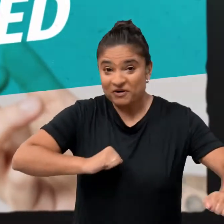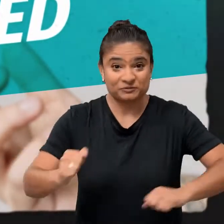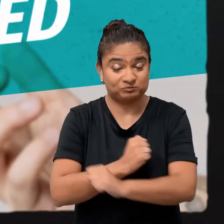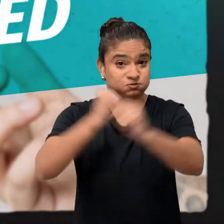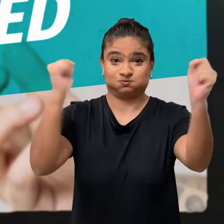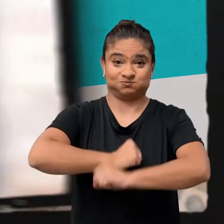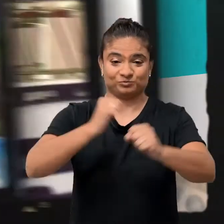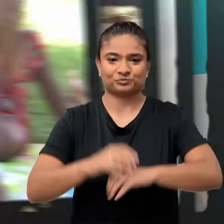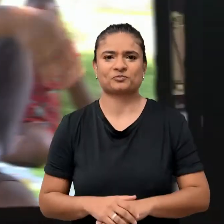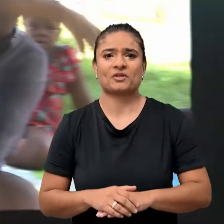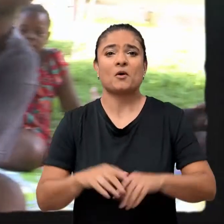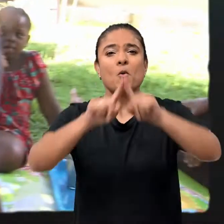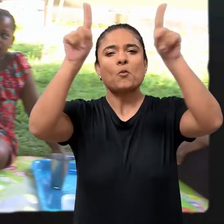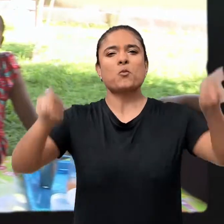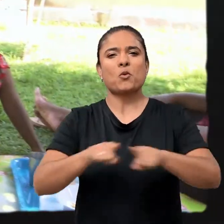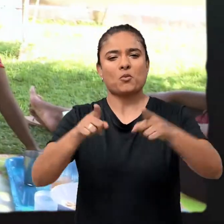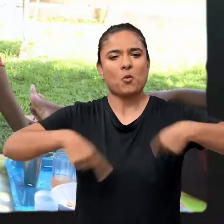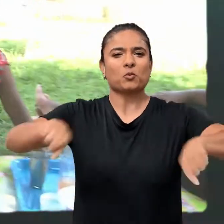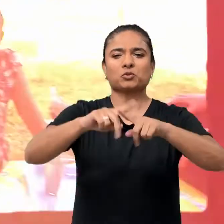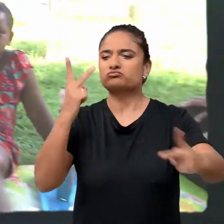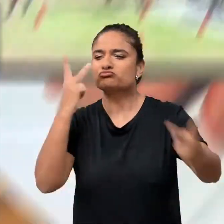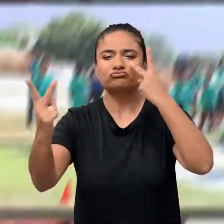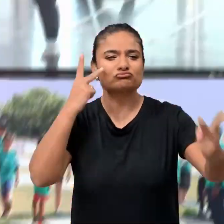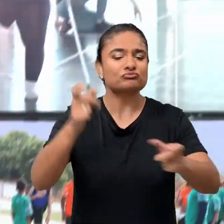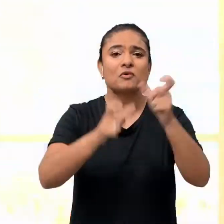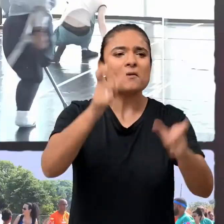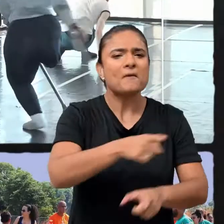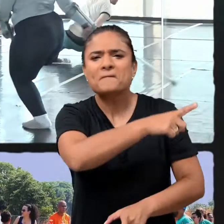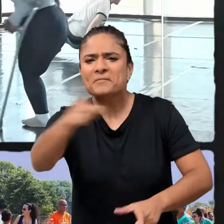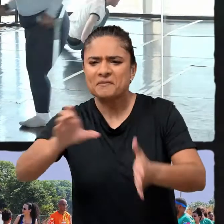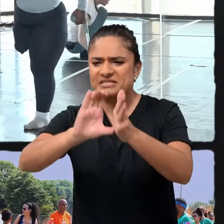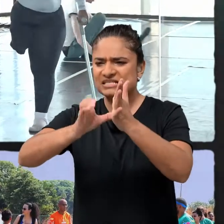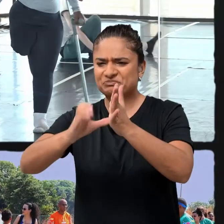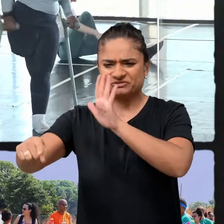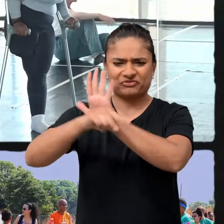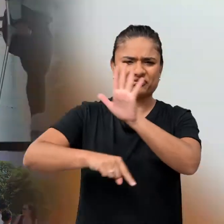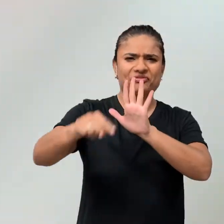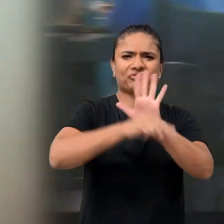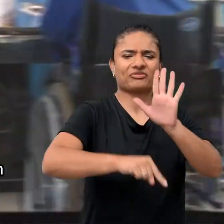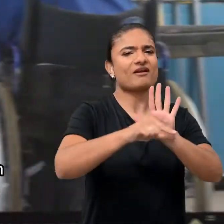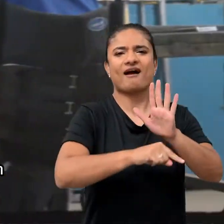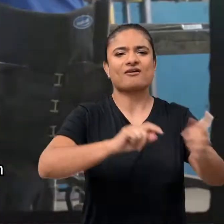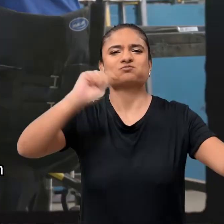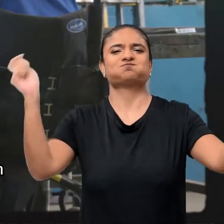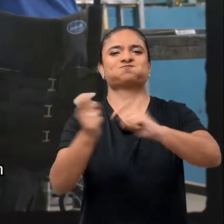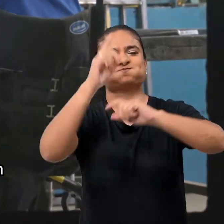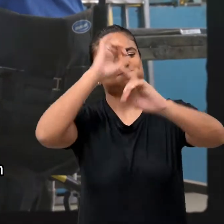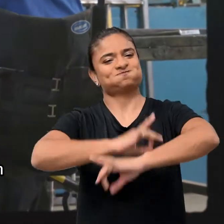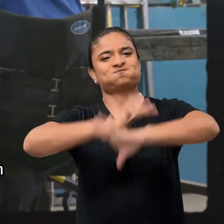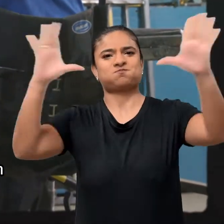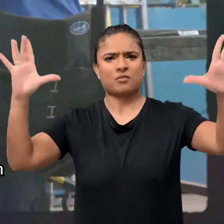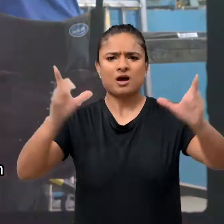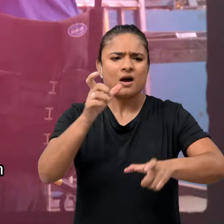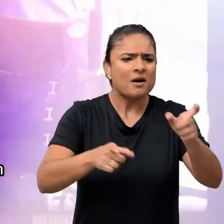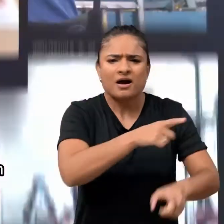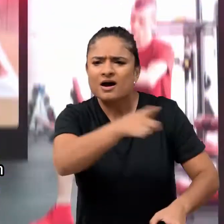Activated, your window into how we can change the way in which we aspire for persons with disabilities, how we change our